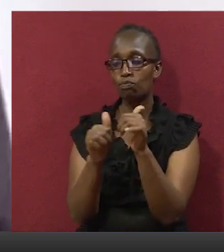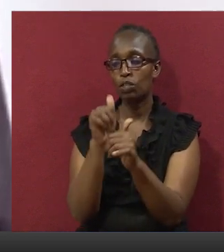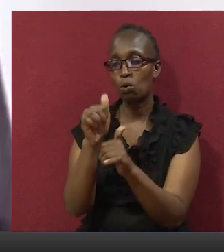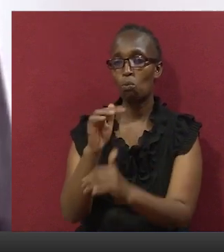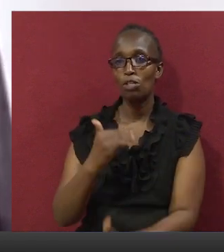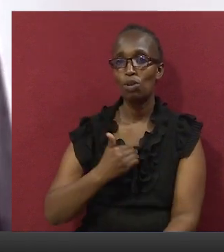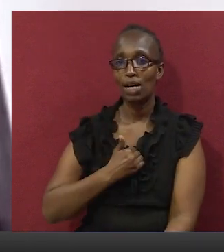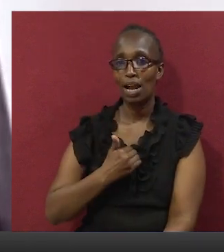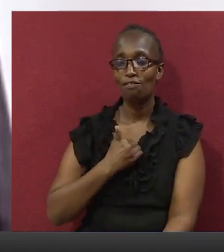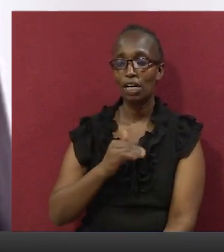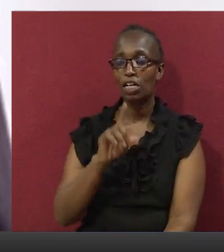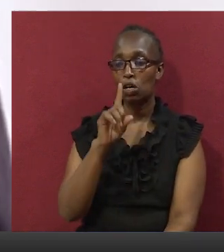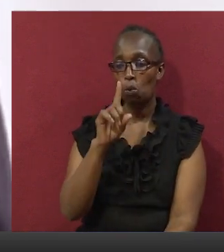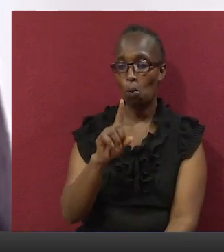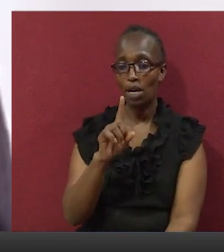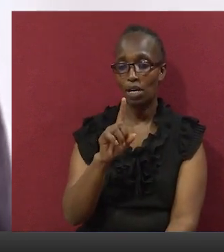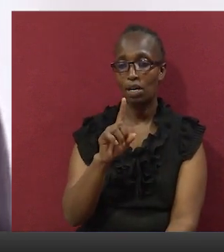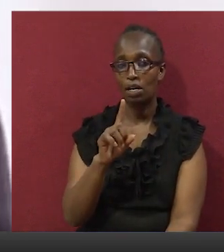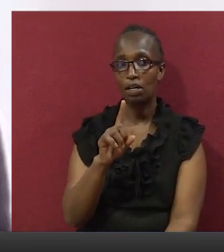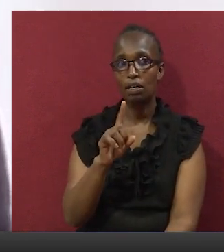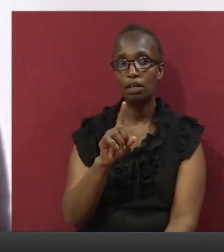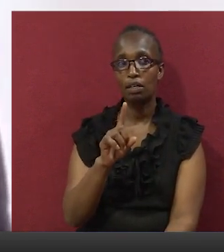of the most extensive